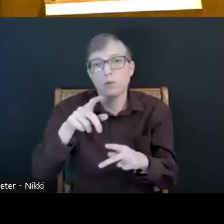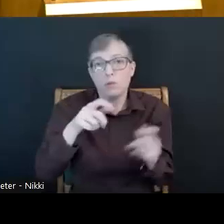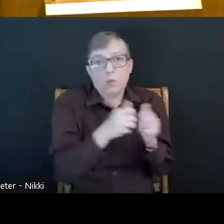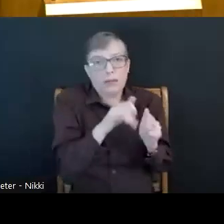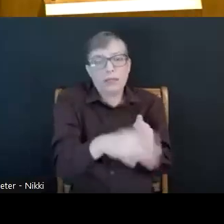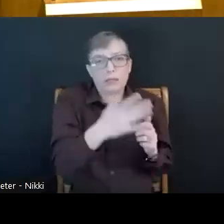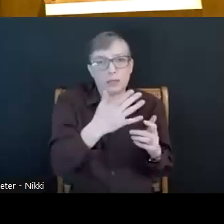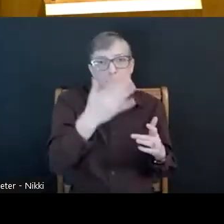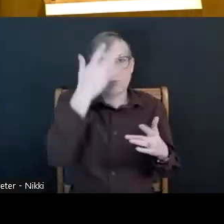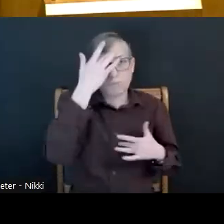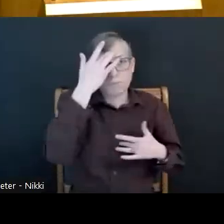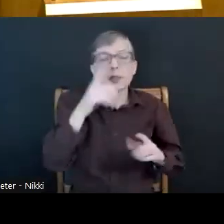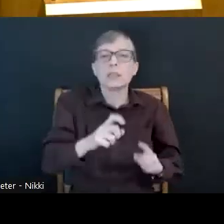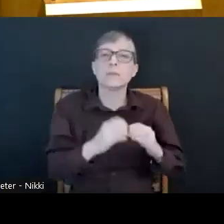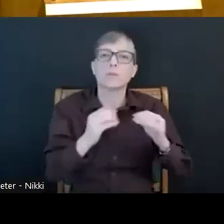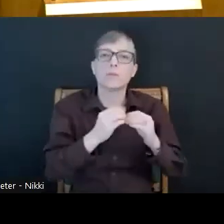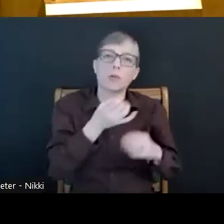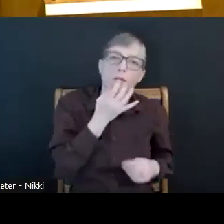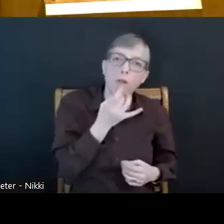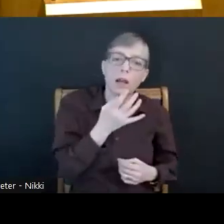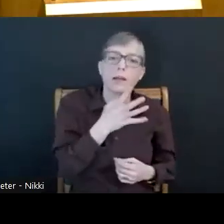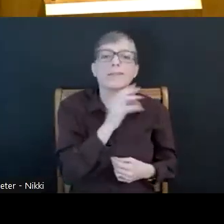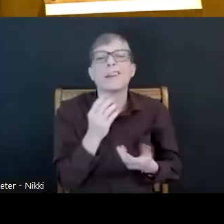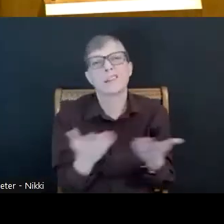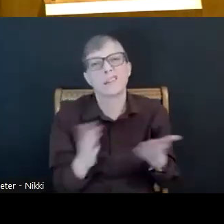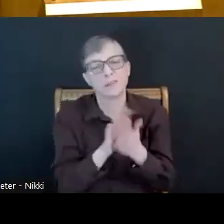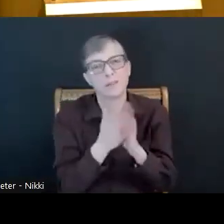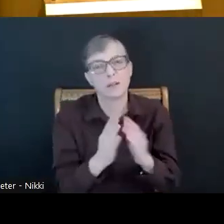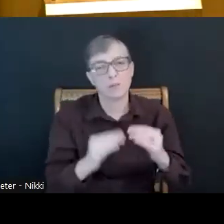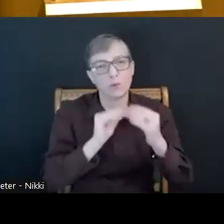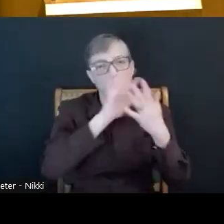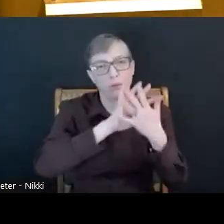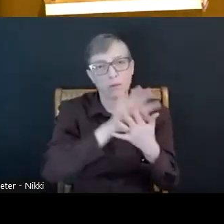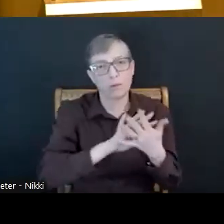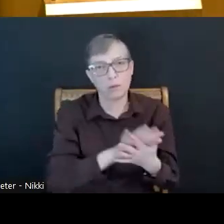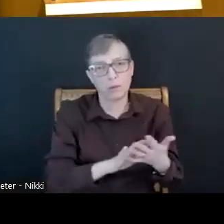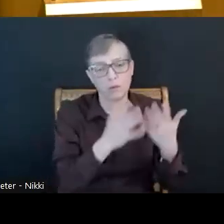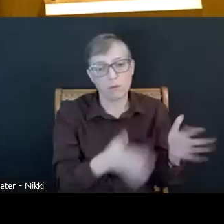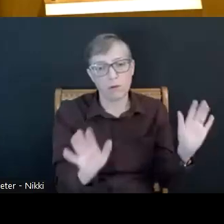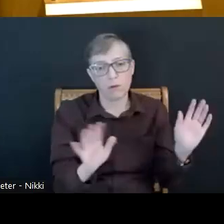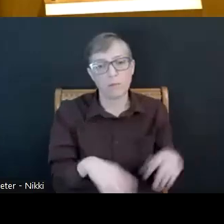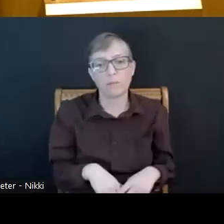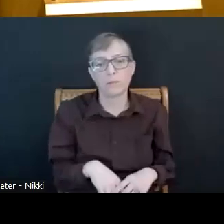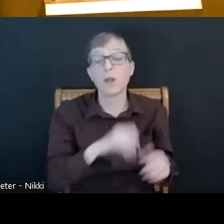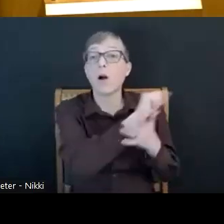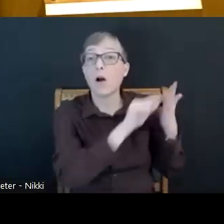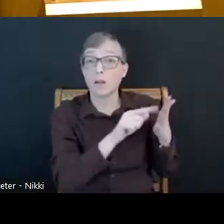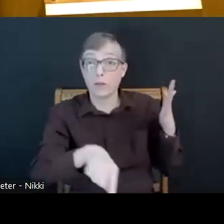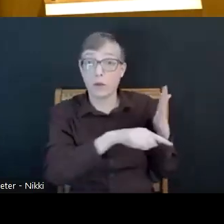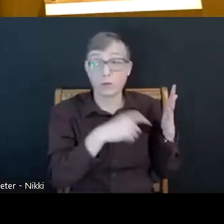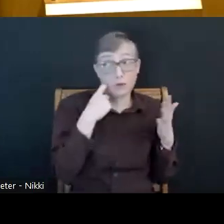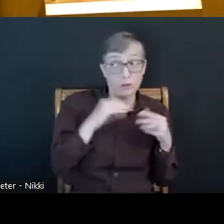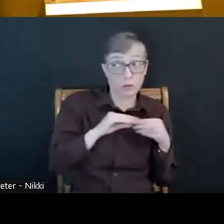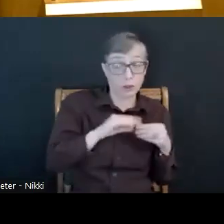see, and things are blurrier as well. And again, these are all progressive. So, and these are just some of those are the main causes other